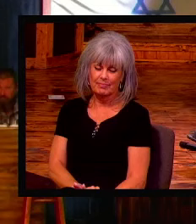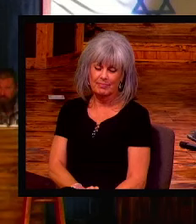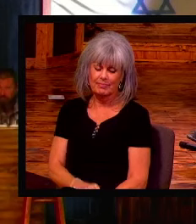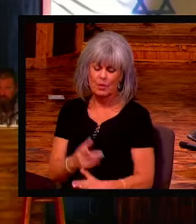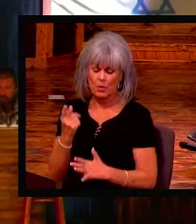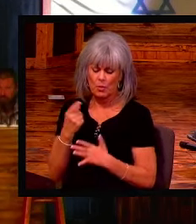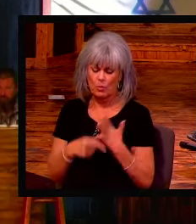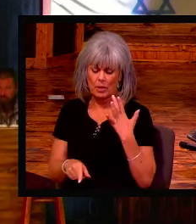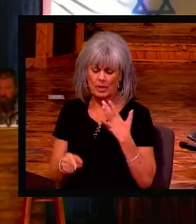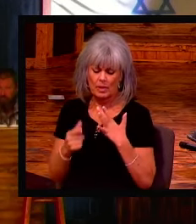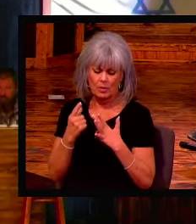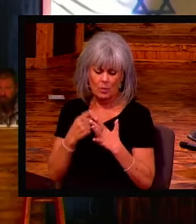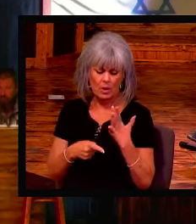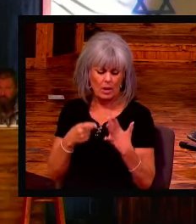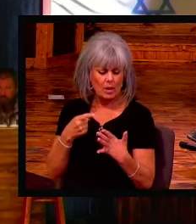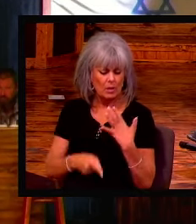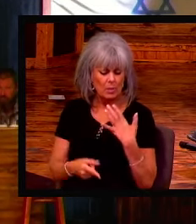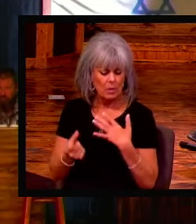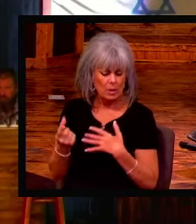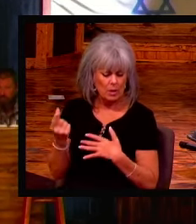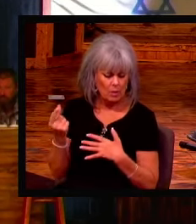what words would you tell